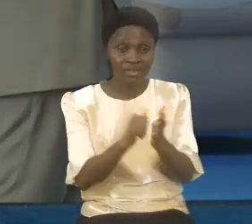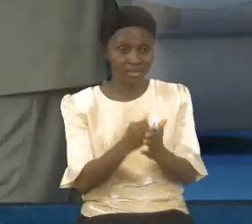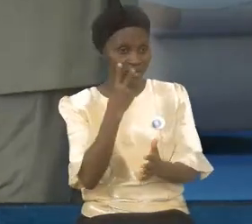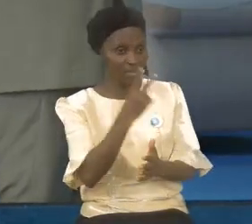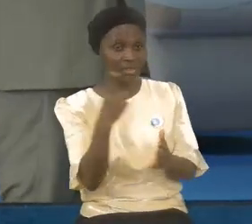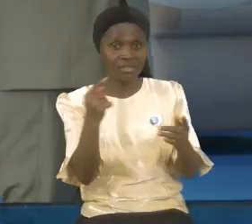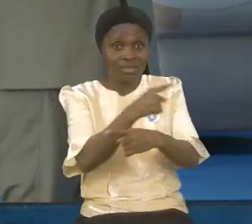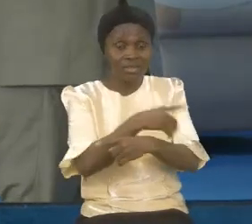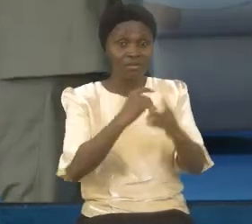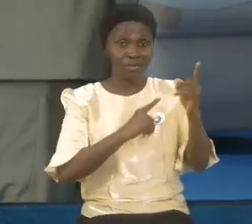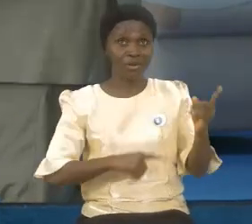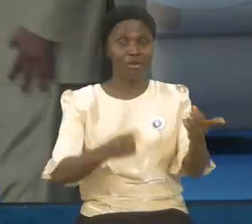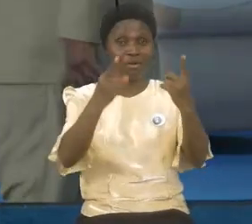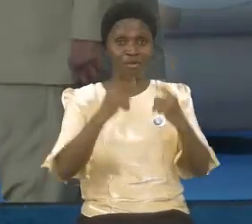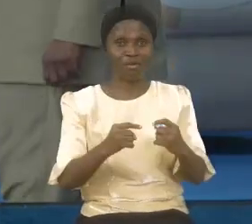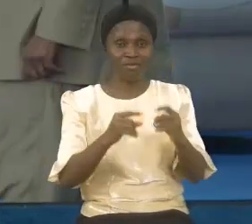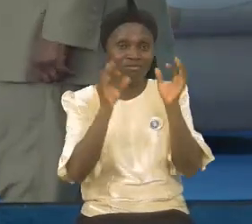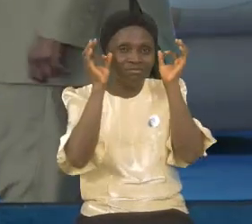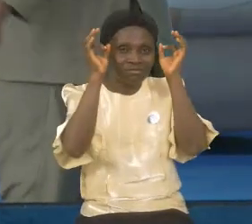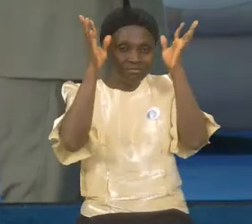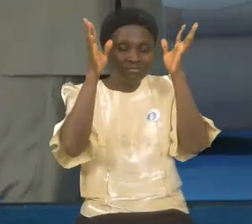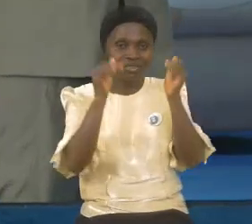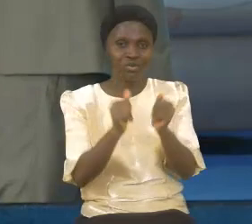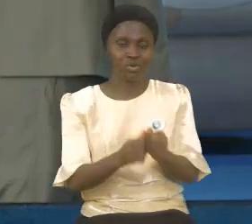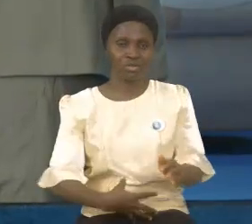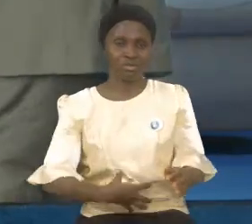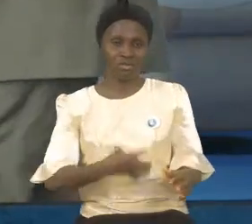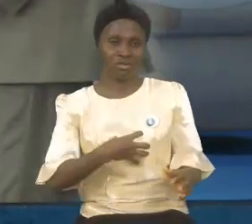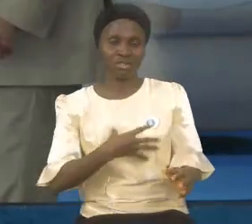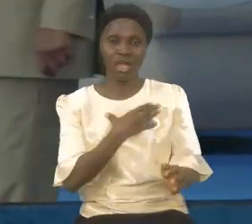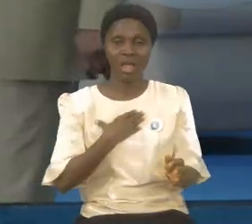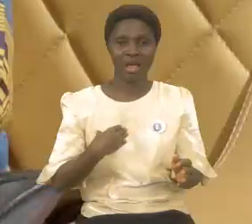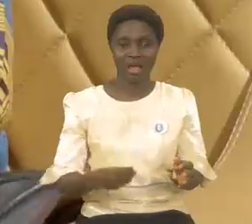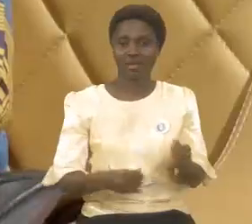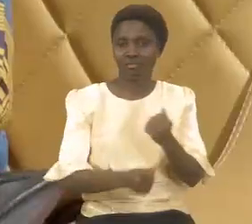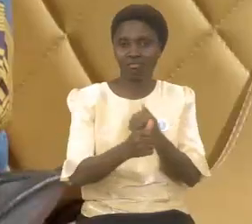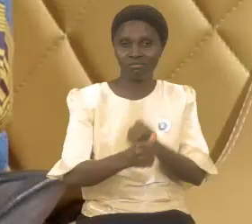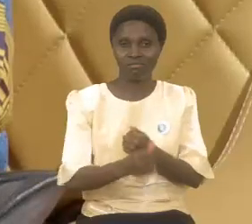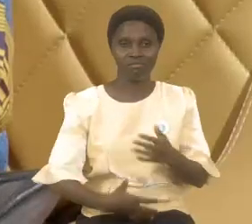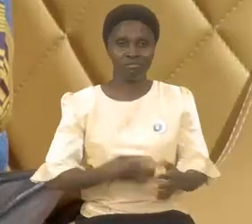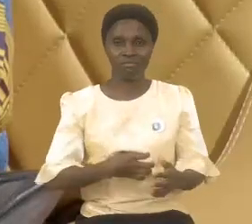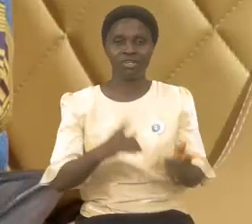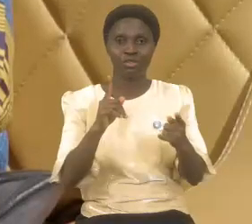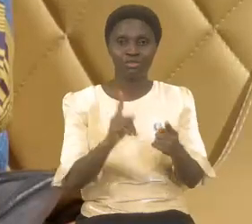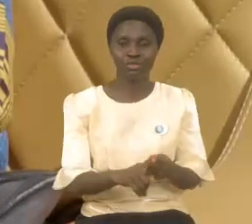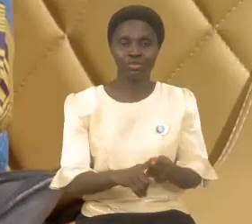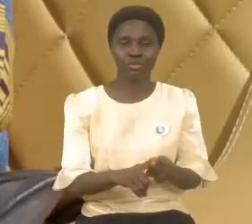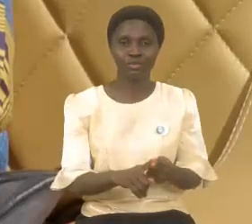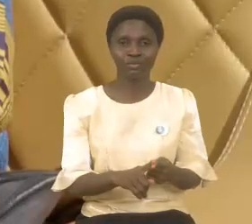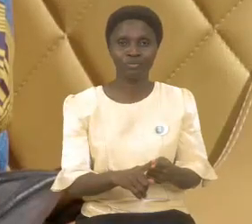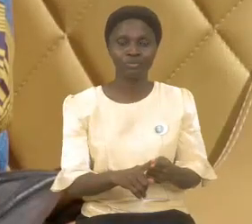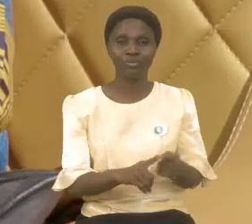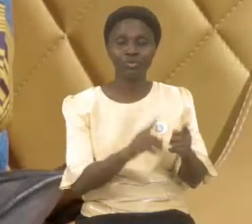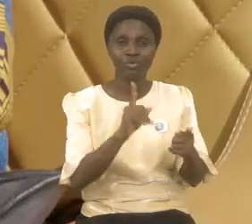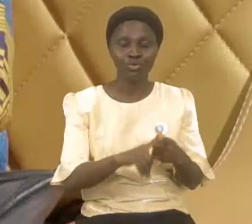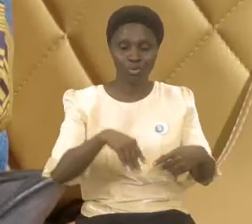cometh, cruel, both with wrath and fierce anger, to lay the land